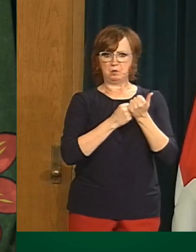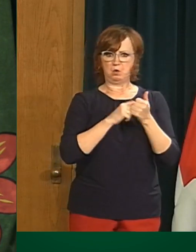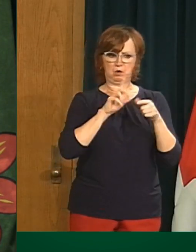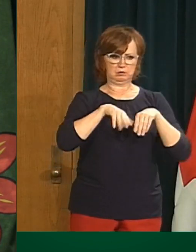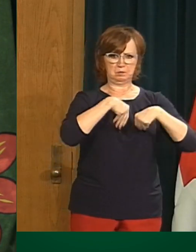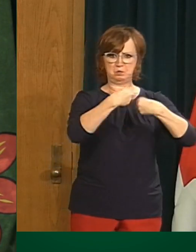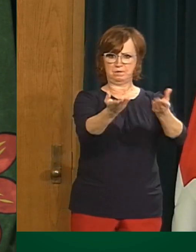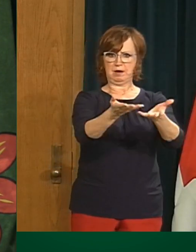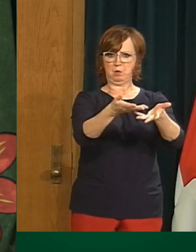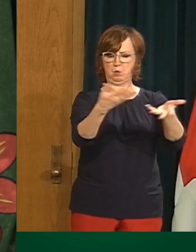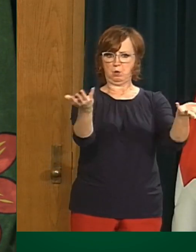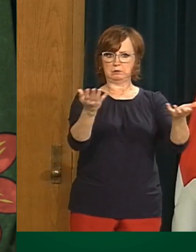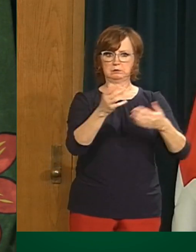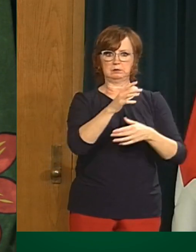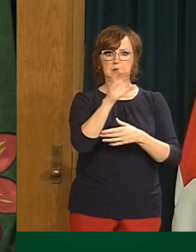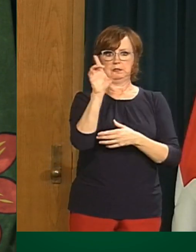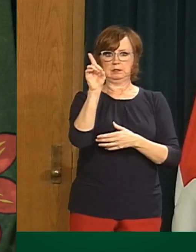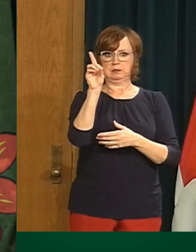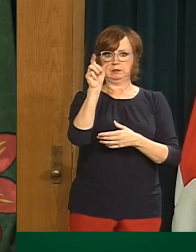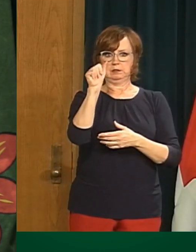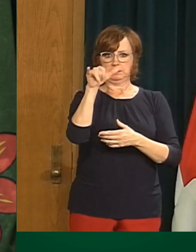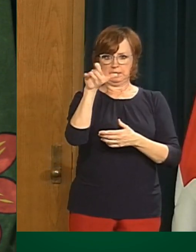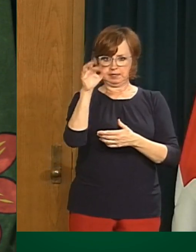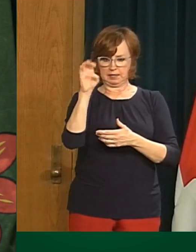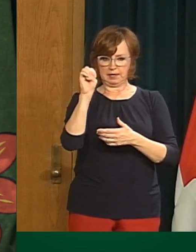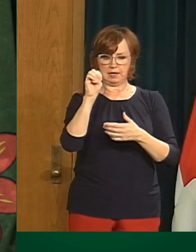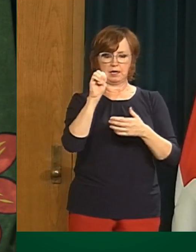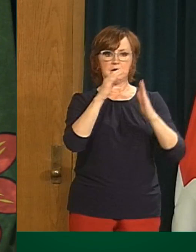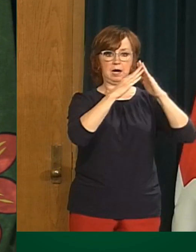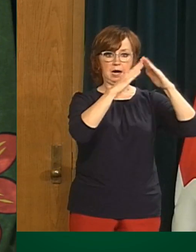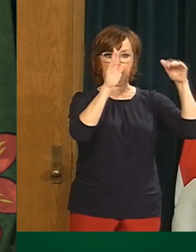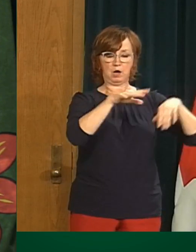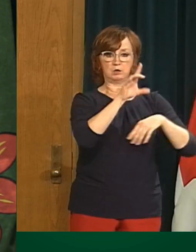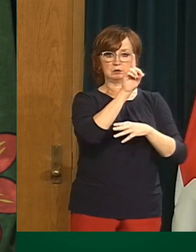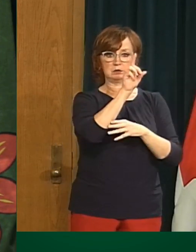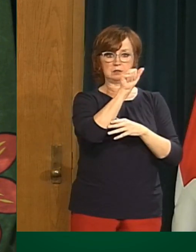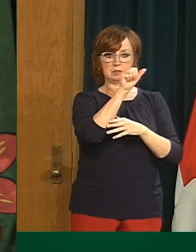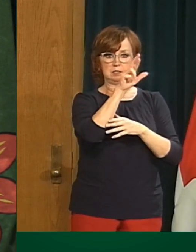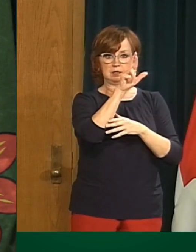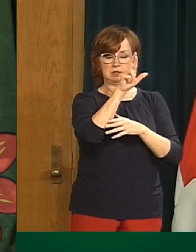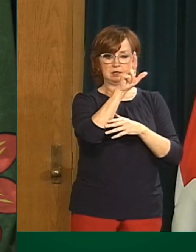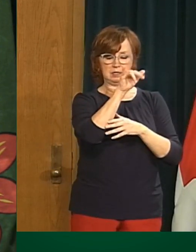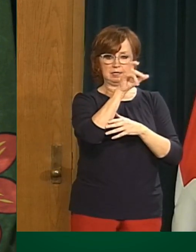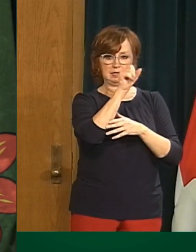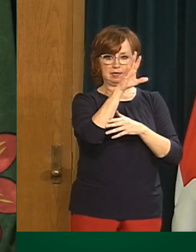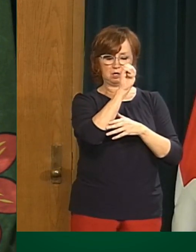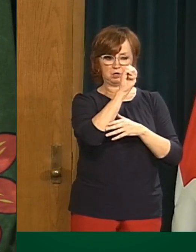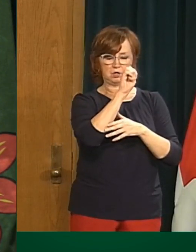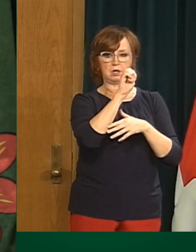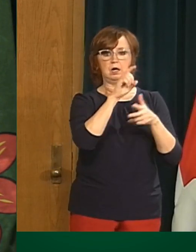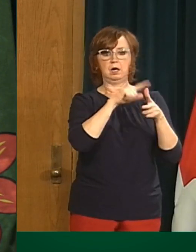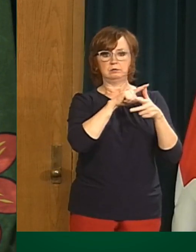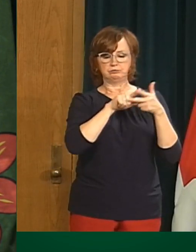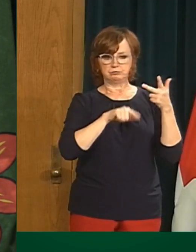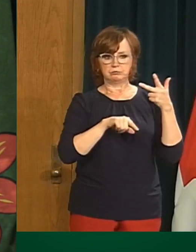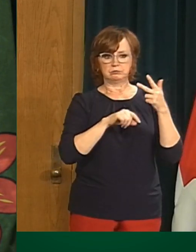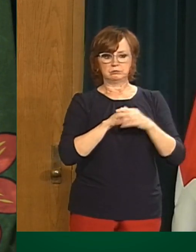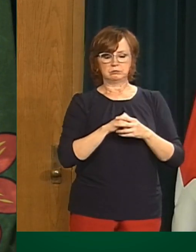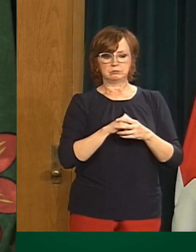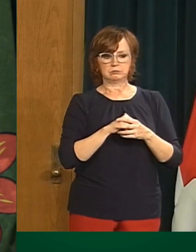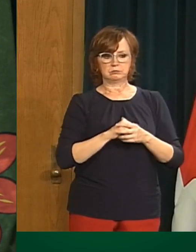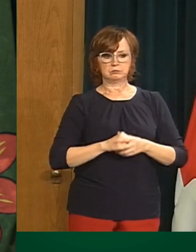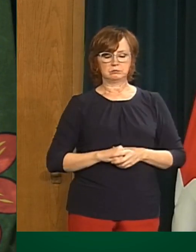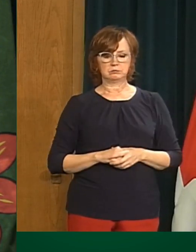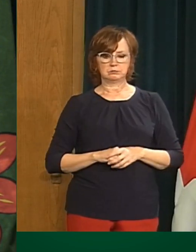to daycares, day homes, other opportunities that we have to provide childcare services for